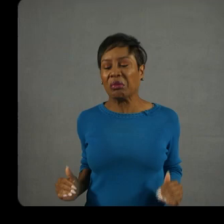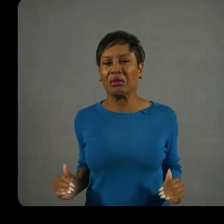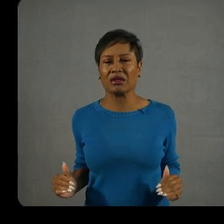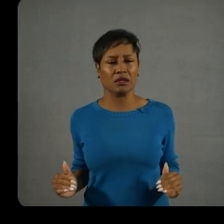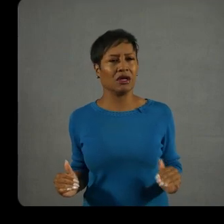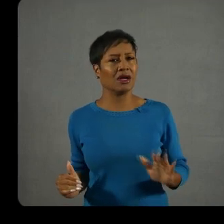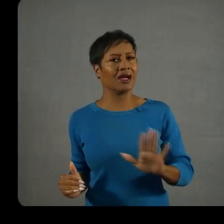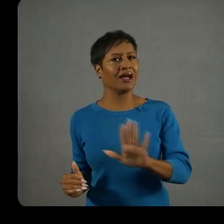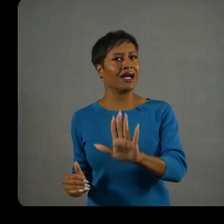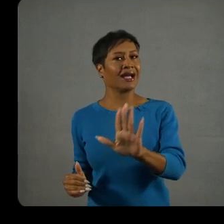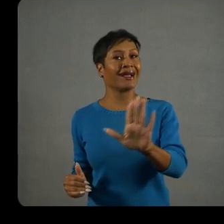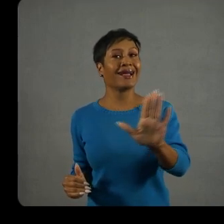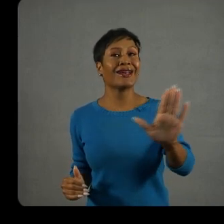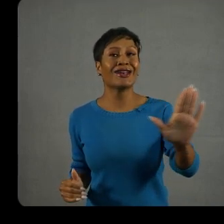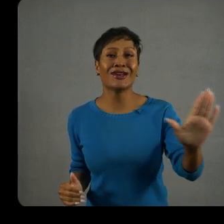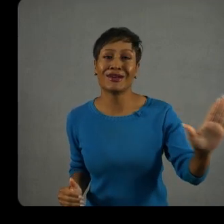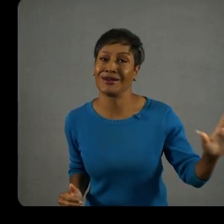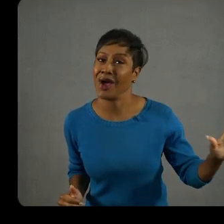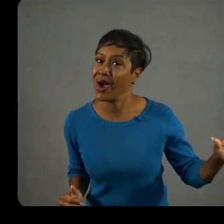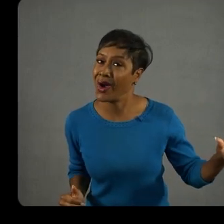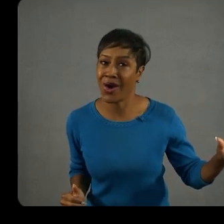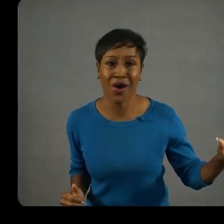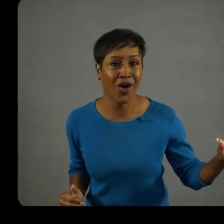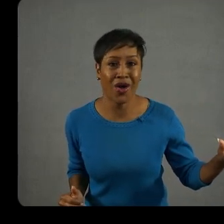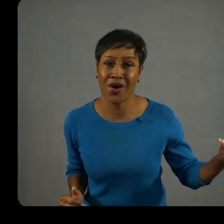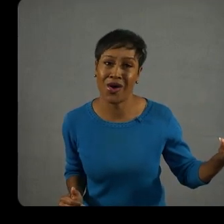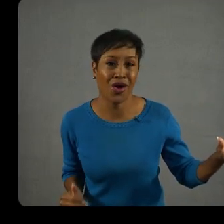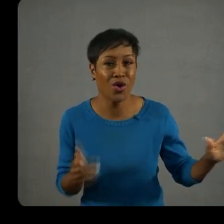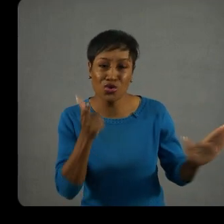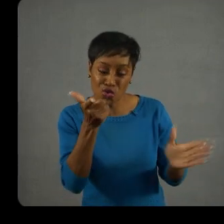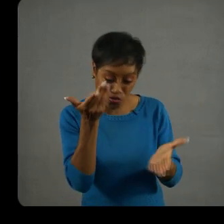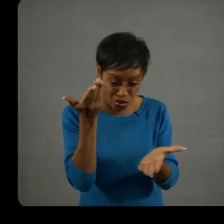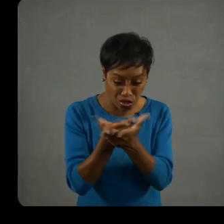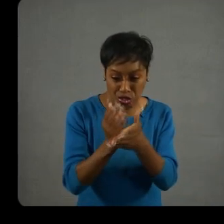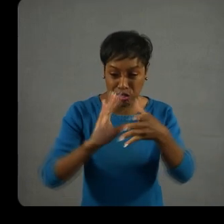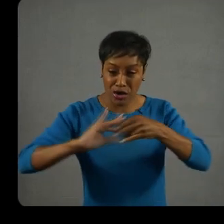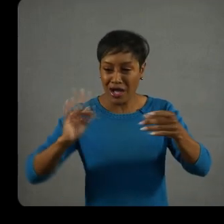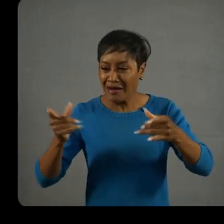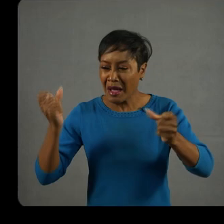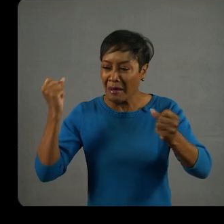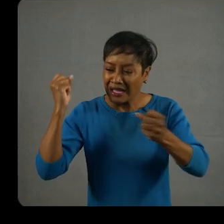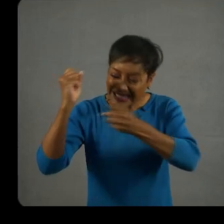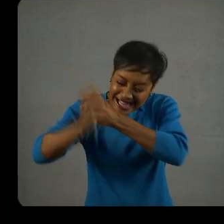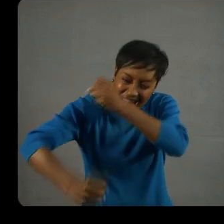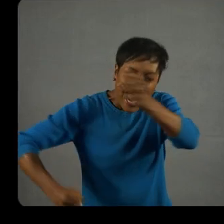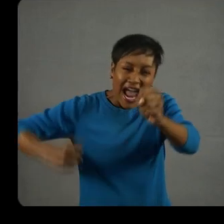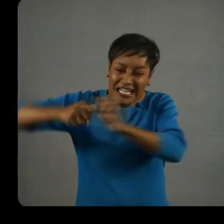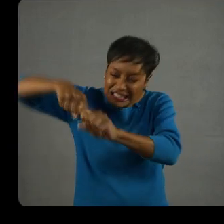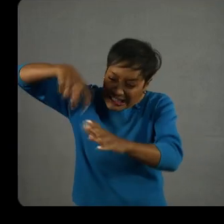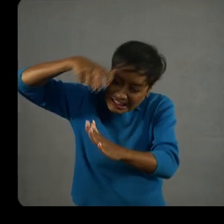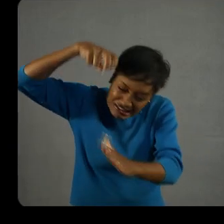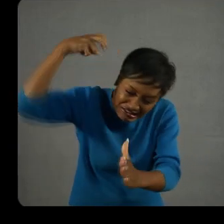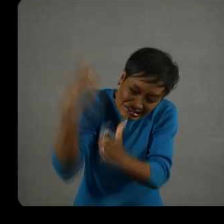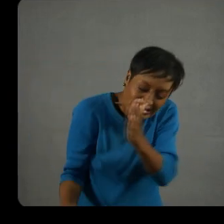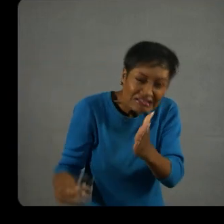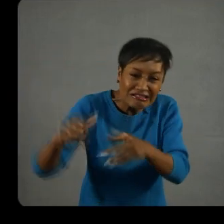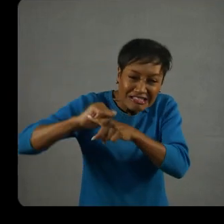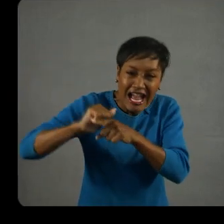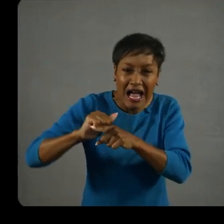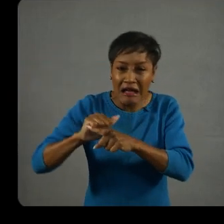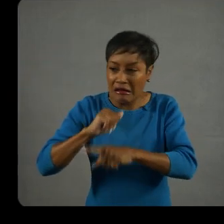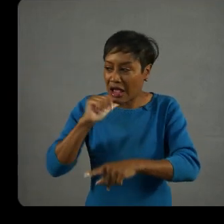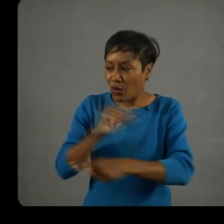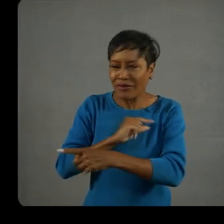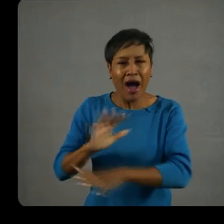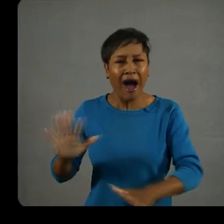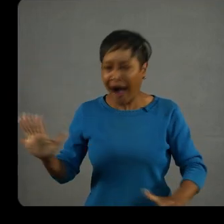is no way that you can sit here and justify that students that have gone through year-long intensive training programs are not qualified for these